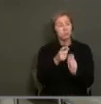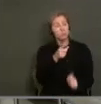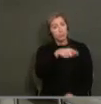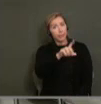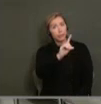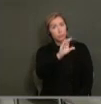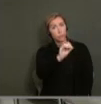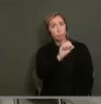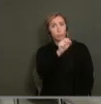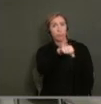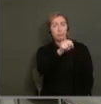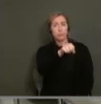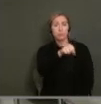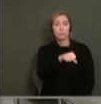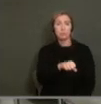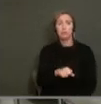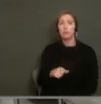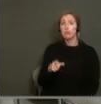And they do.